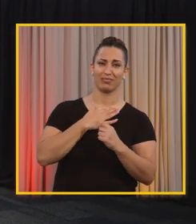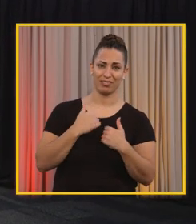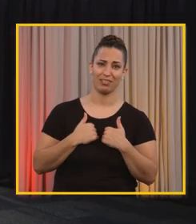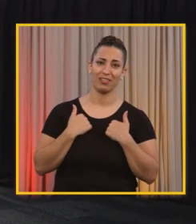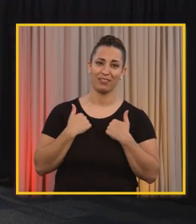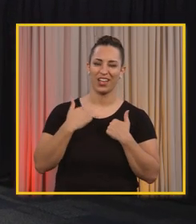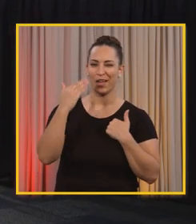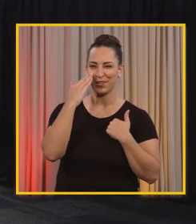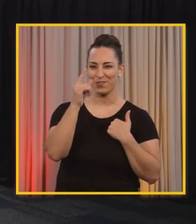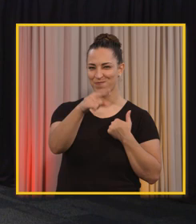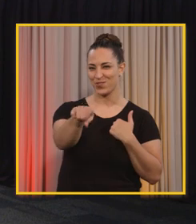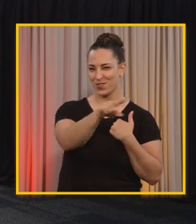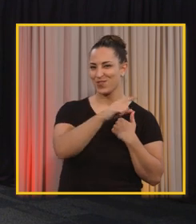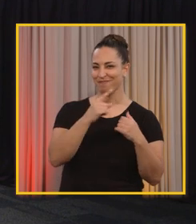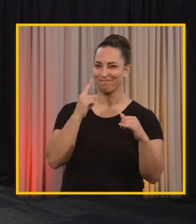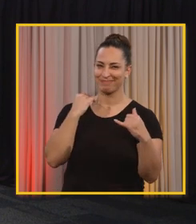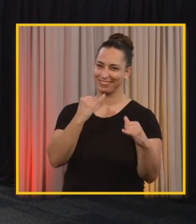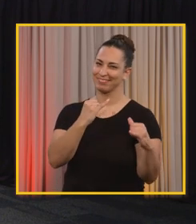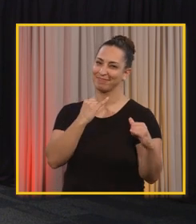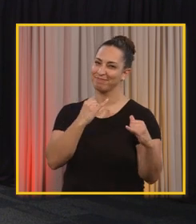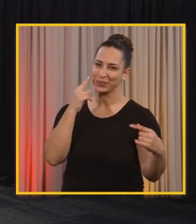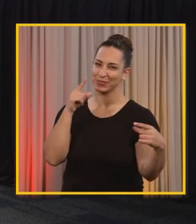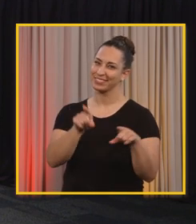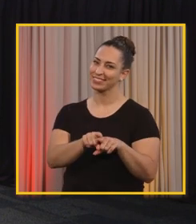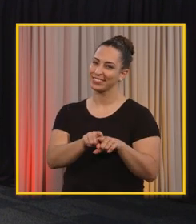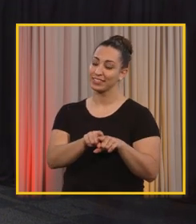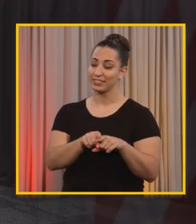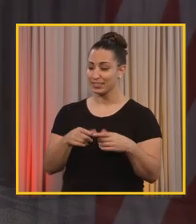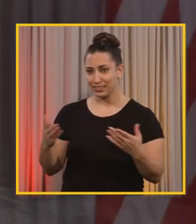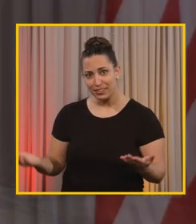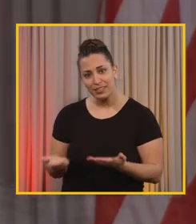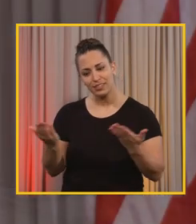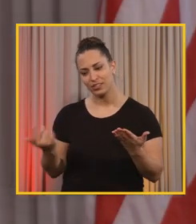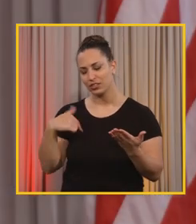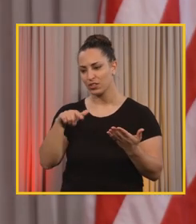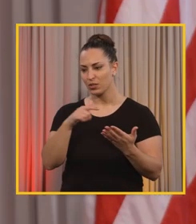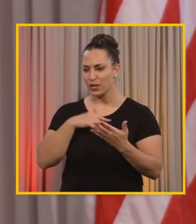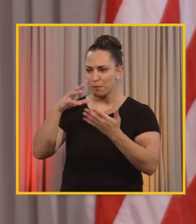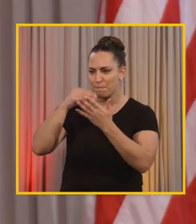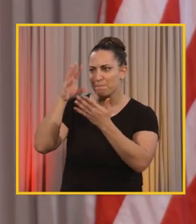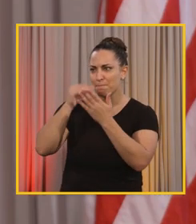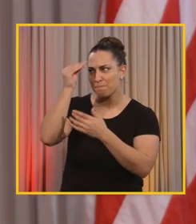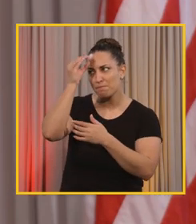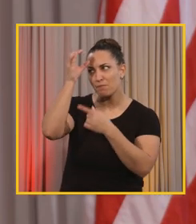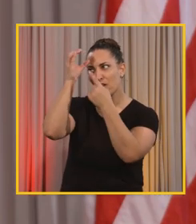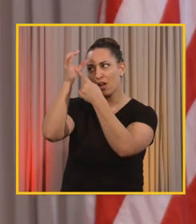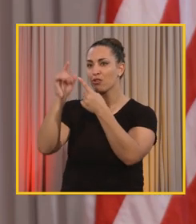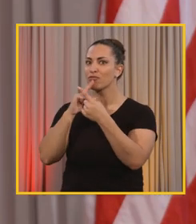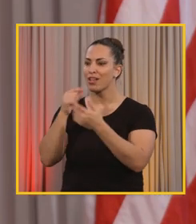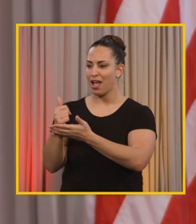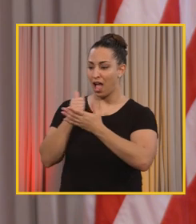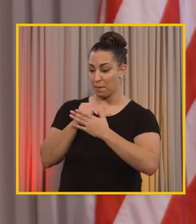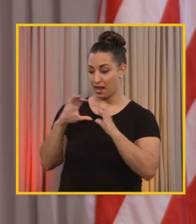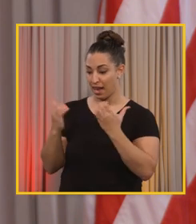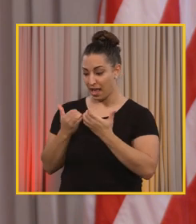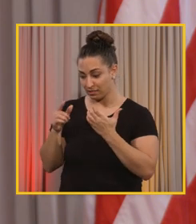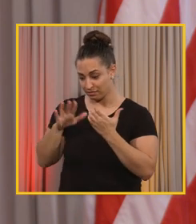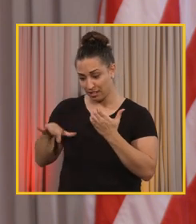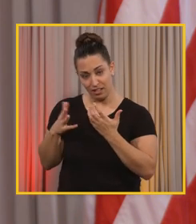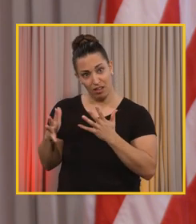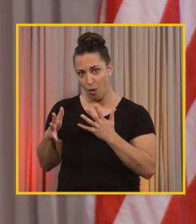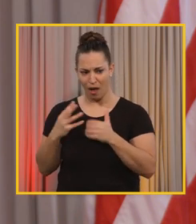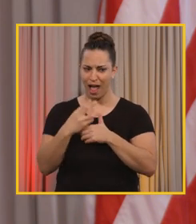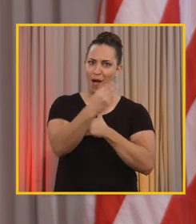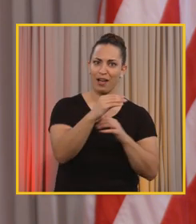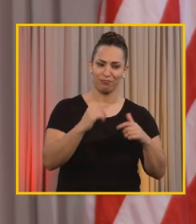a significant impact on my life, and I know that you all could say the same. It is here where we have gained knowledge that far transcends